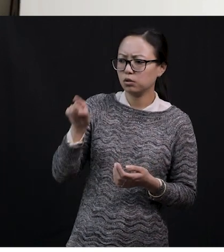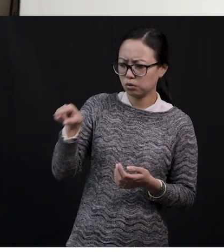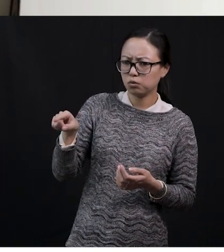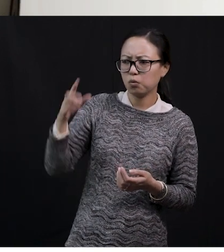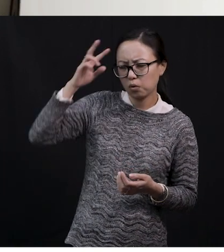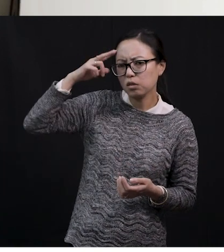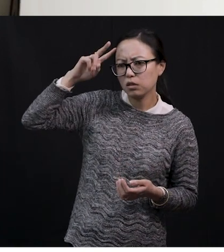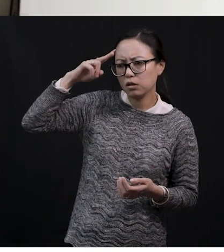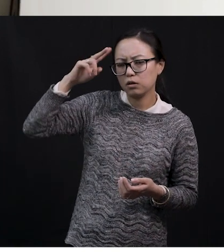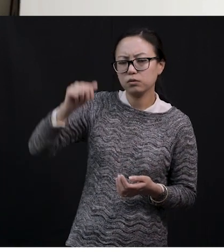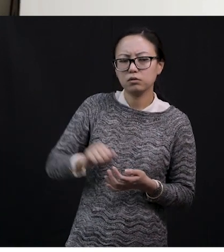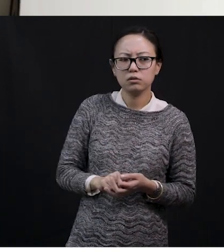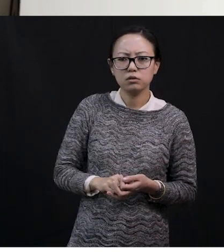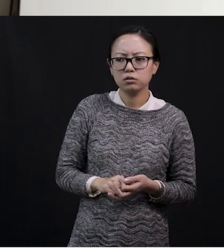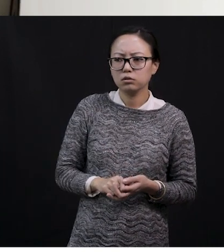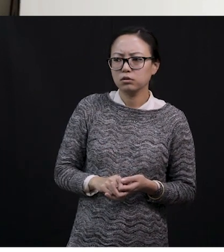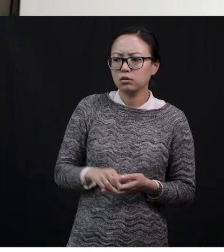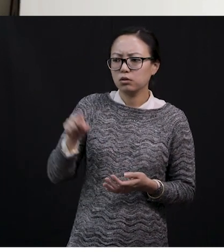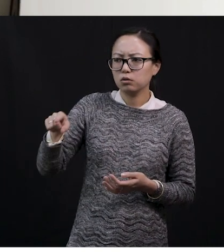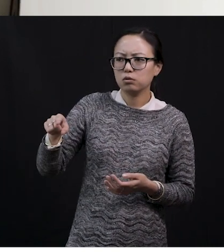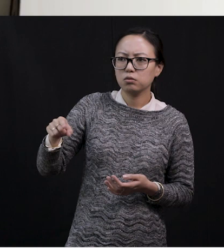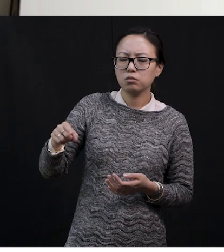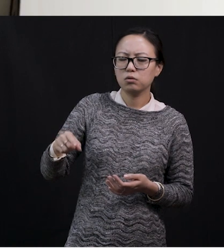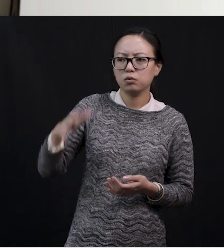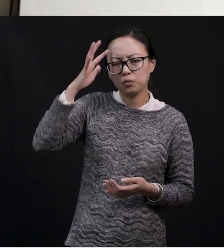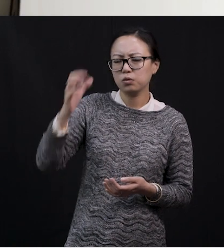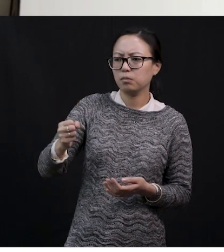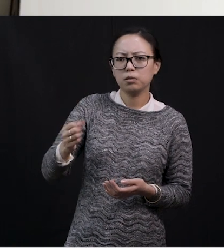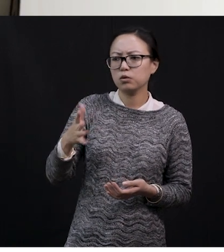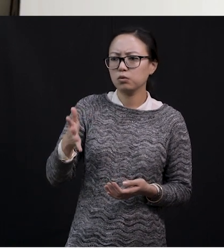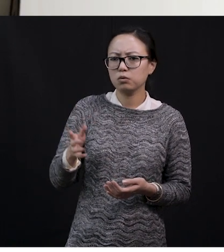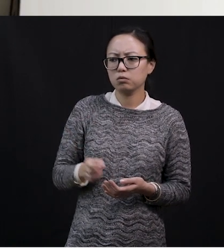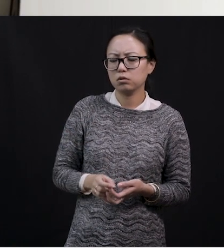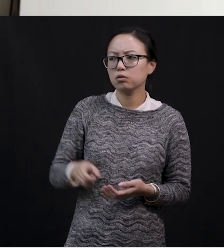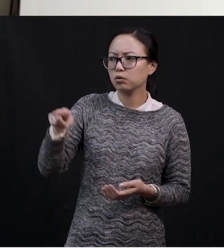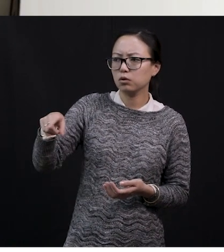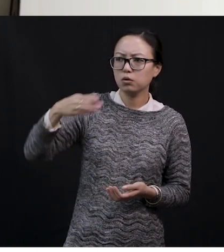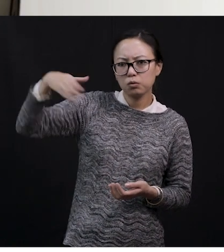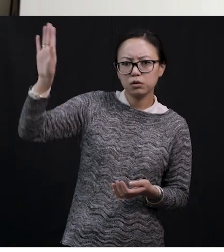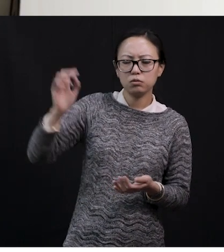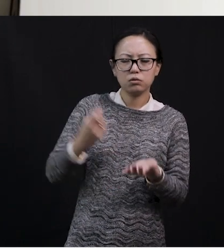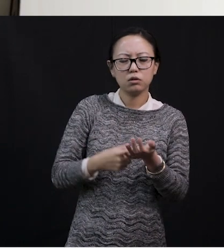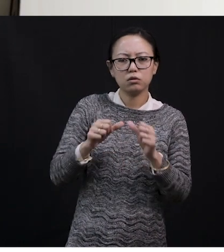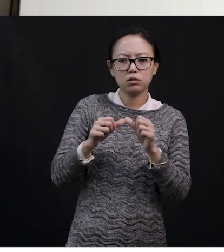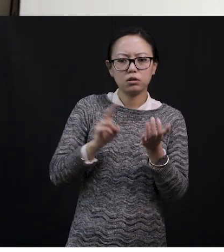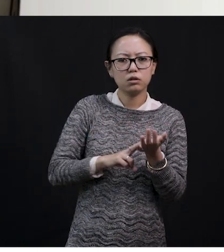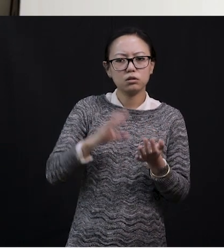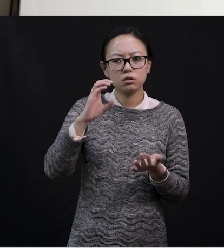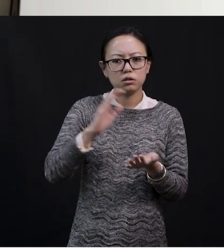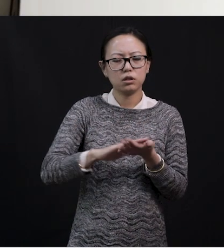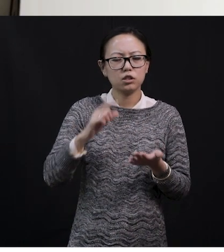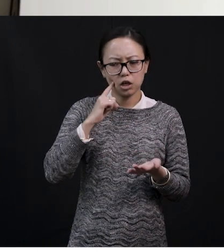trip to Ranchi? And he sat down, looked at Bipin Babu with amazement,